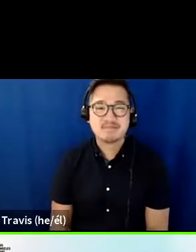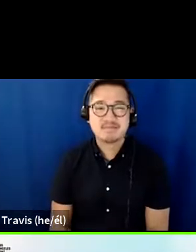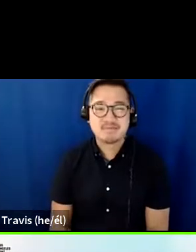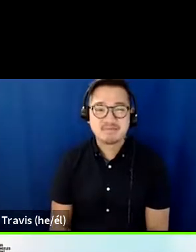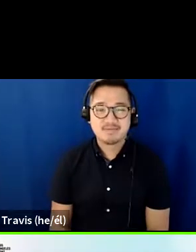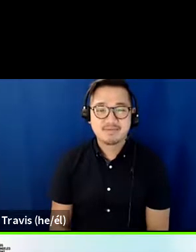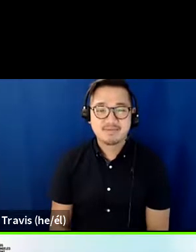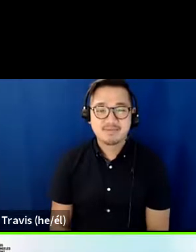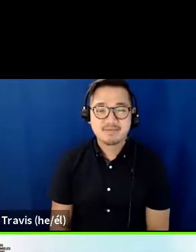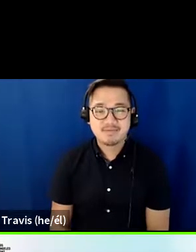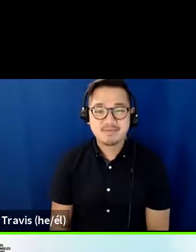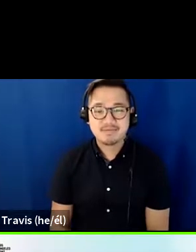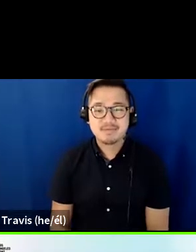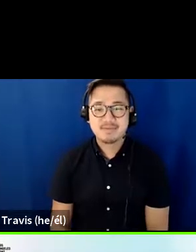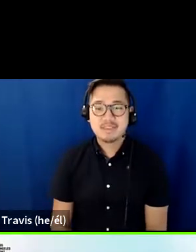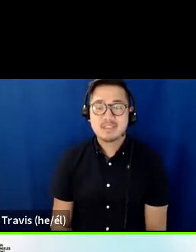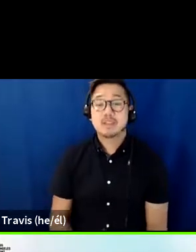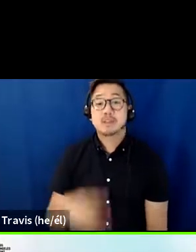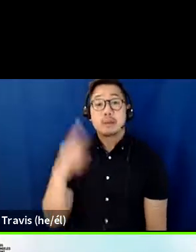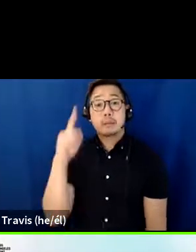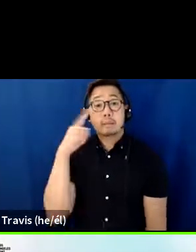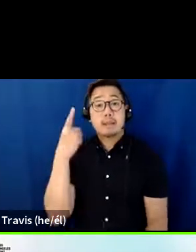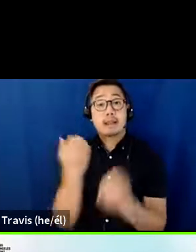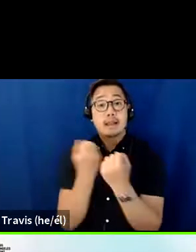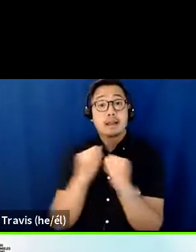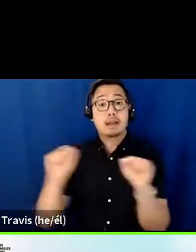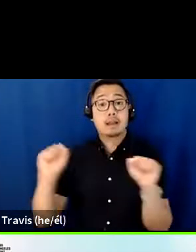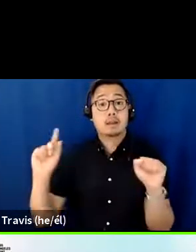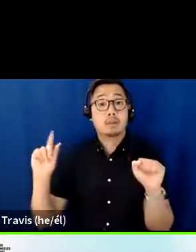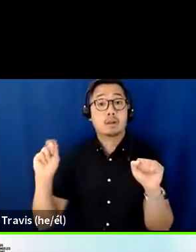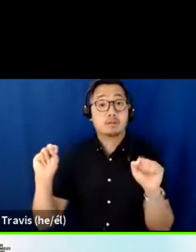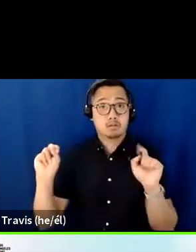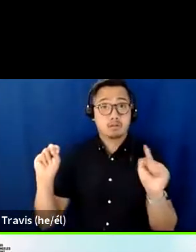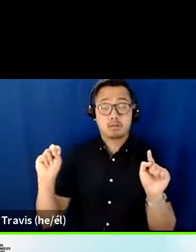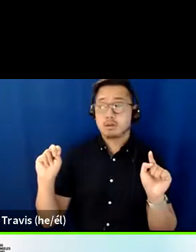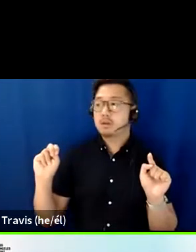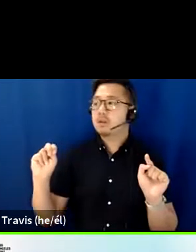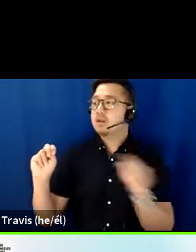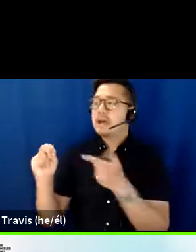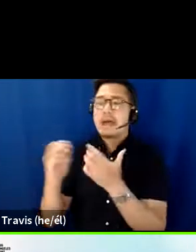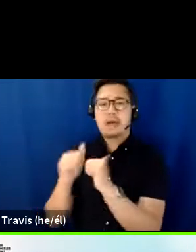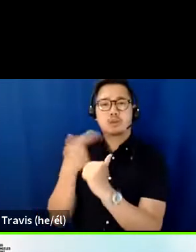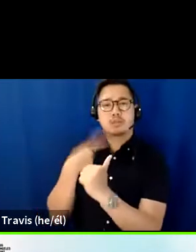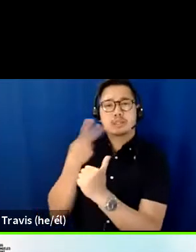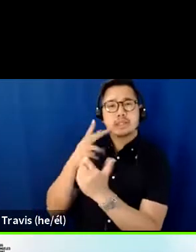How do you see Black liberation work through mutual aid?